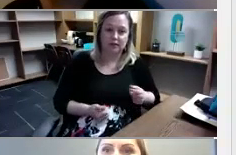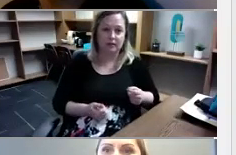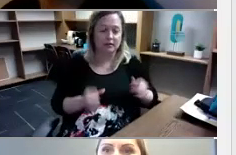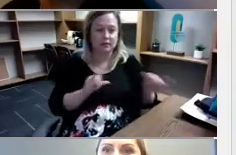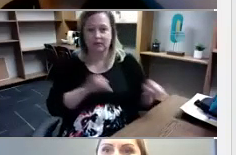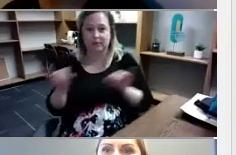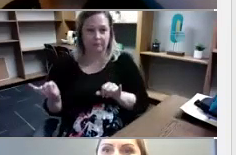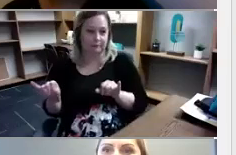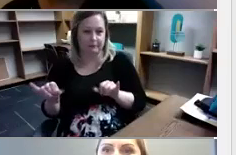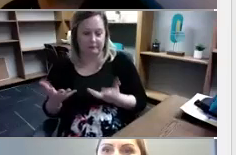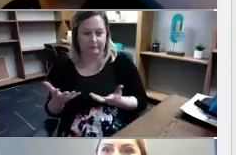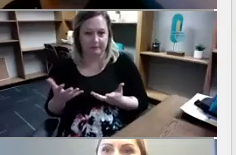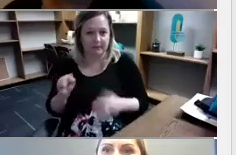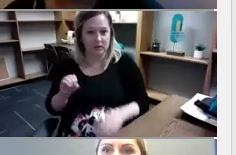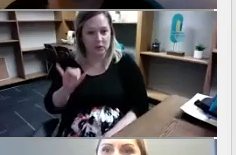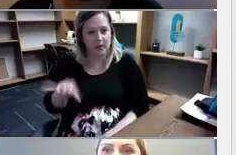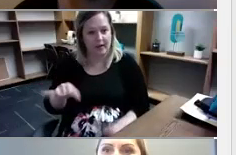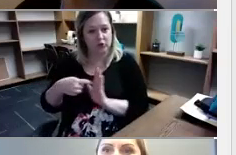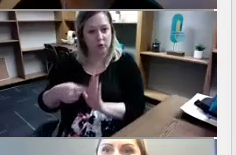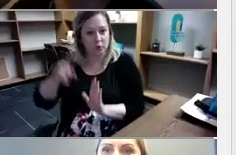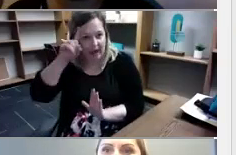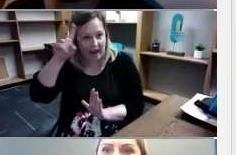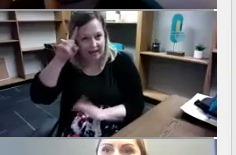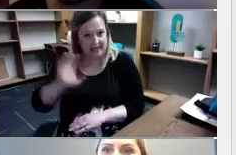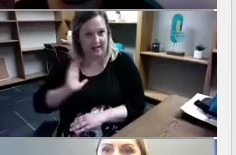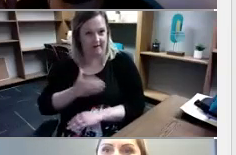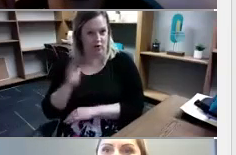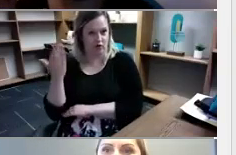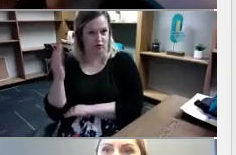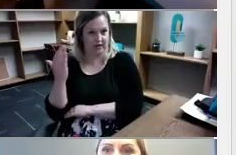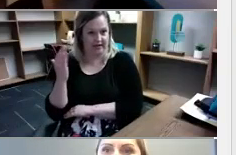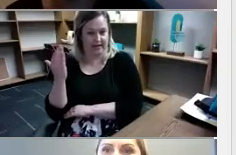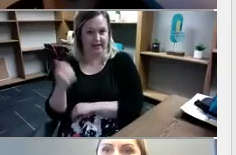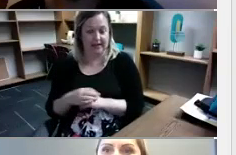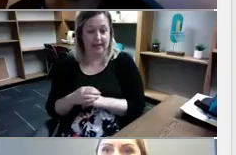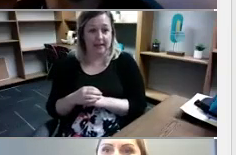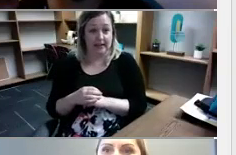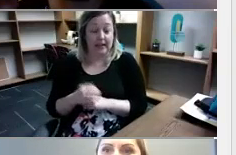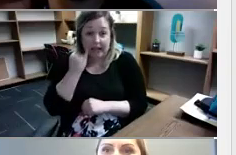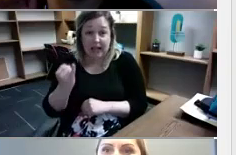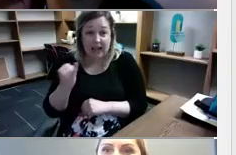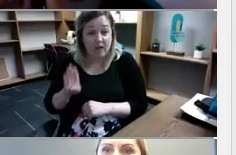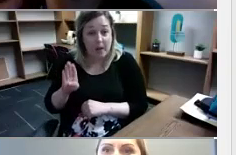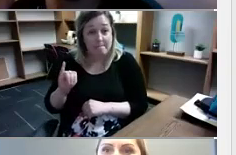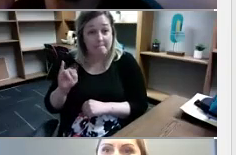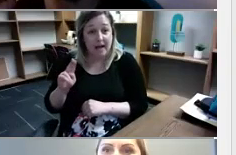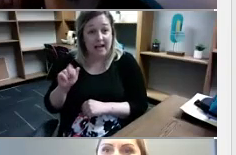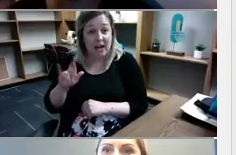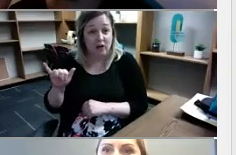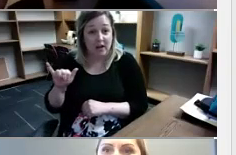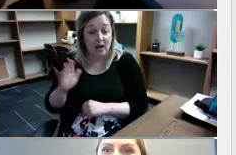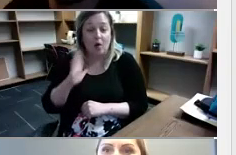tree. Now, if it was a binary tree, the height of our tree would have been log base